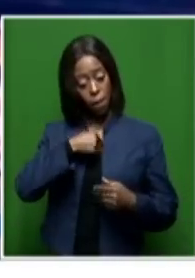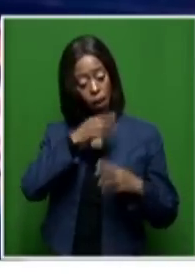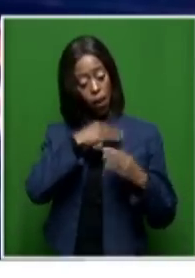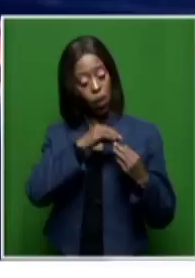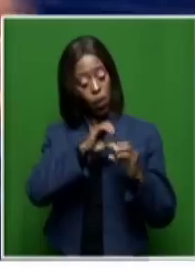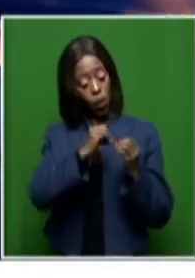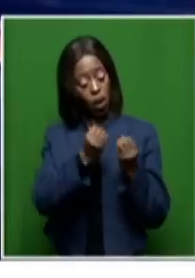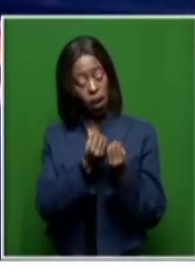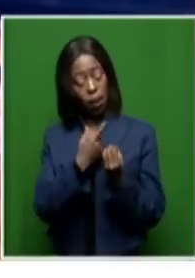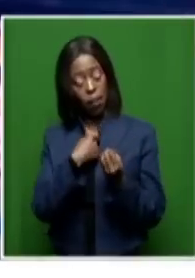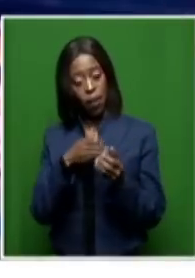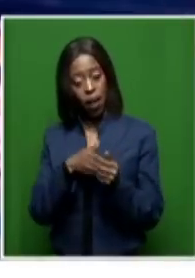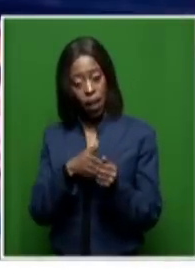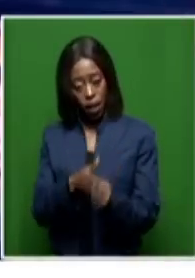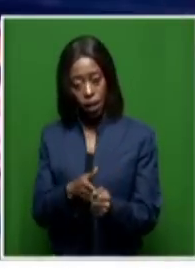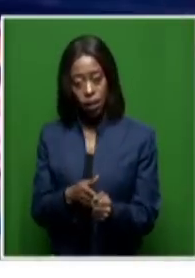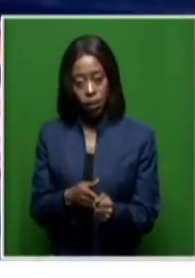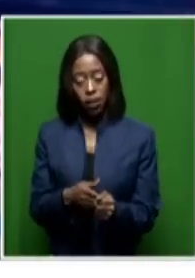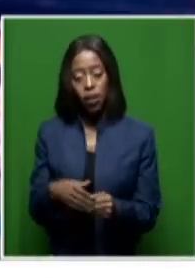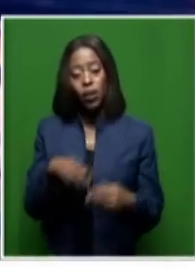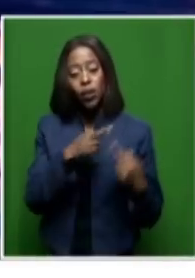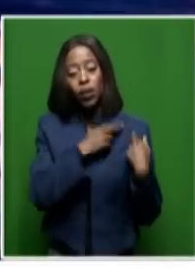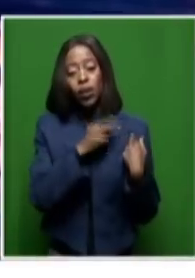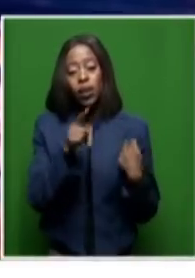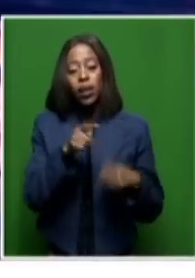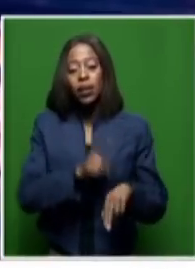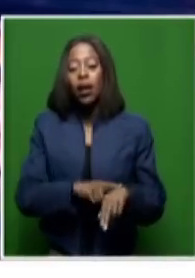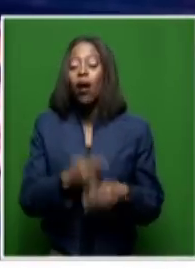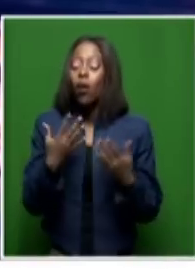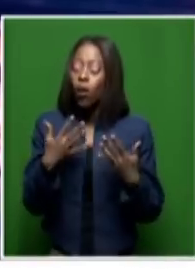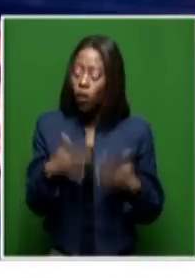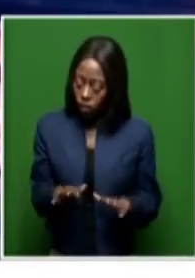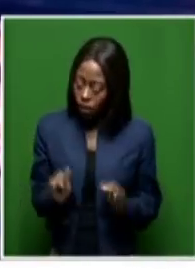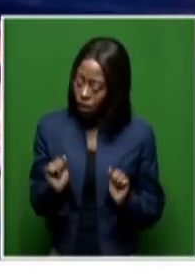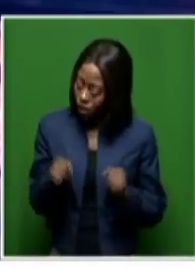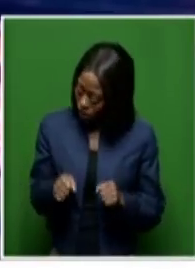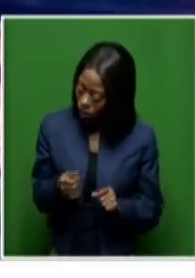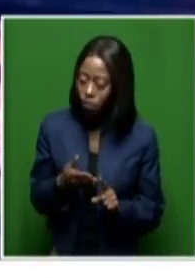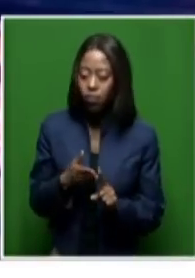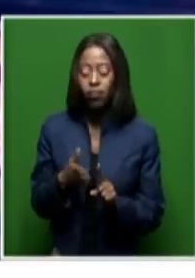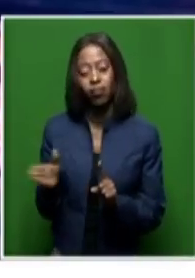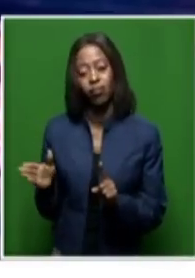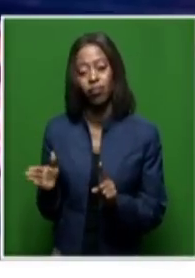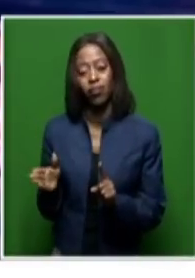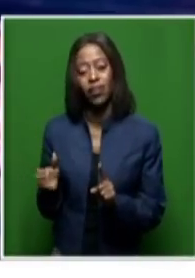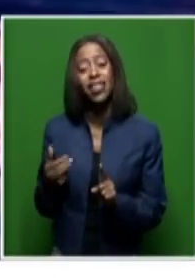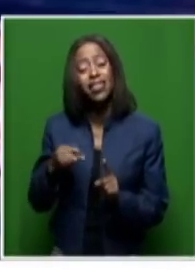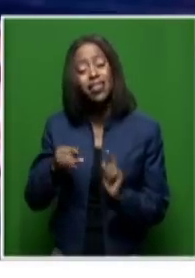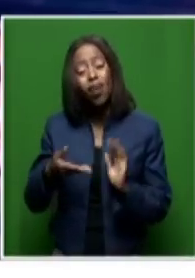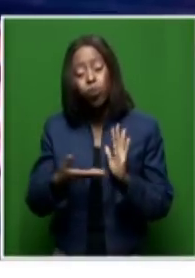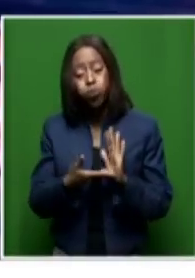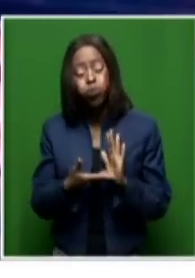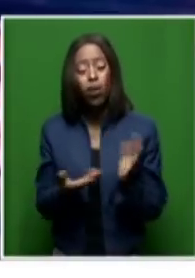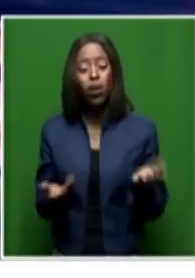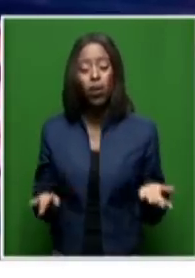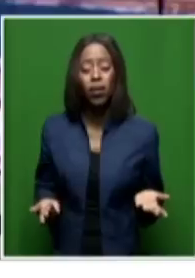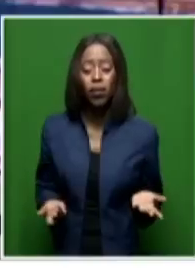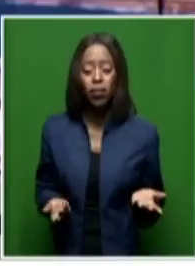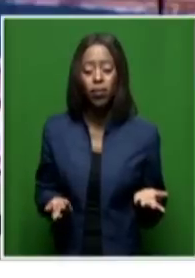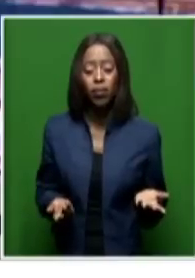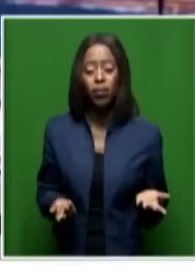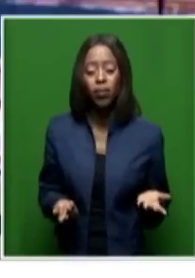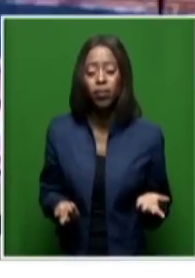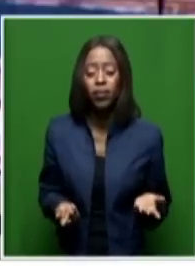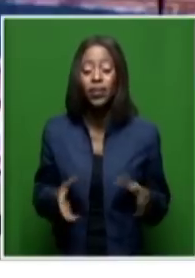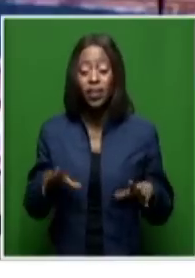lead, and which was in charge, at some point, we did veer away. That is in our manifesto. So you